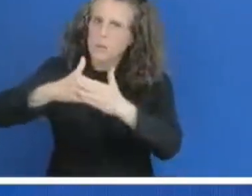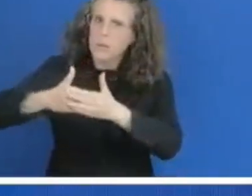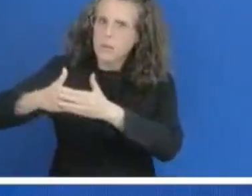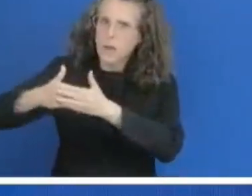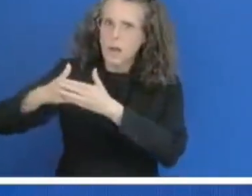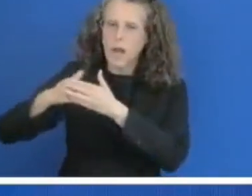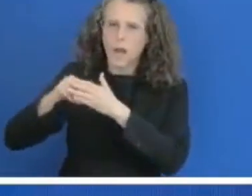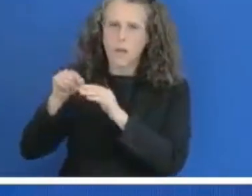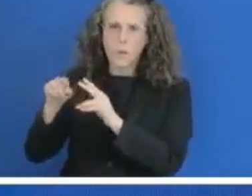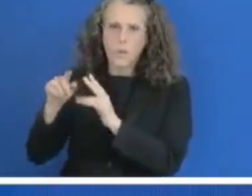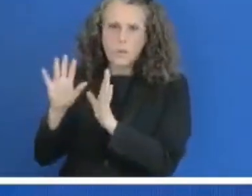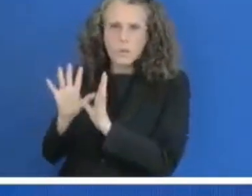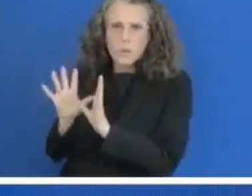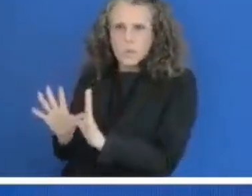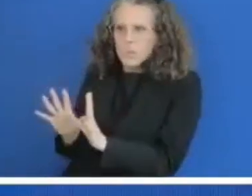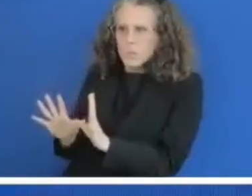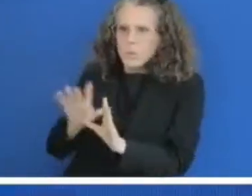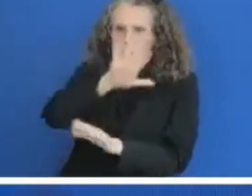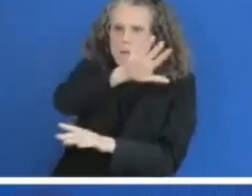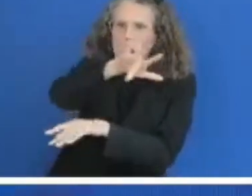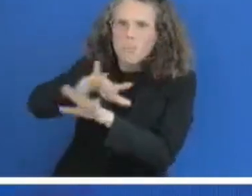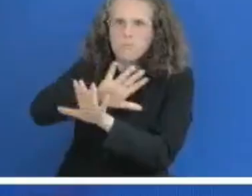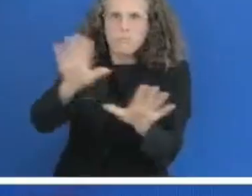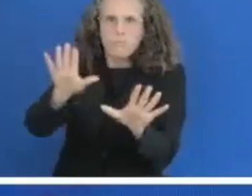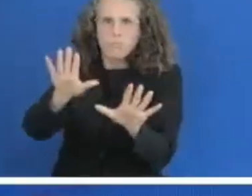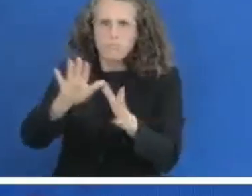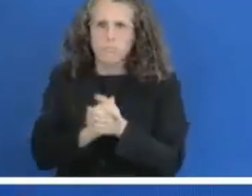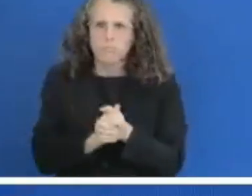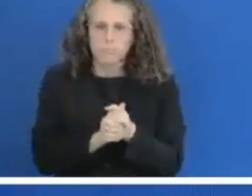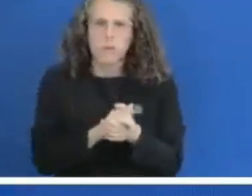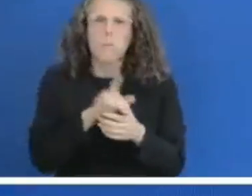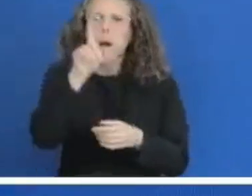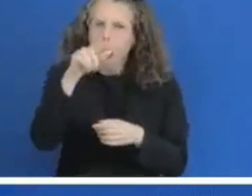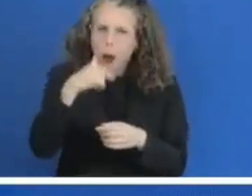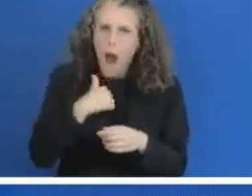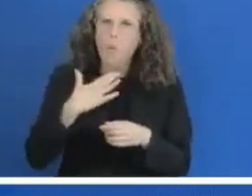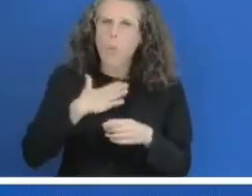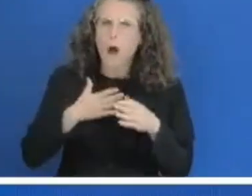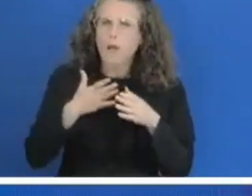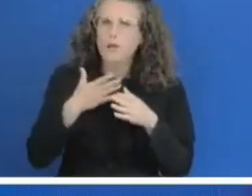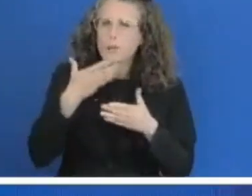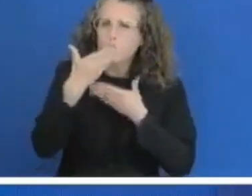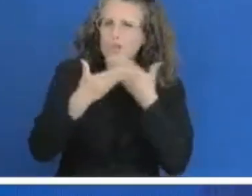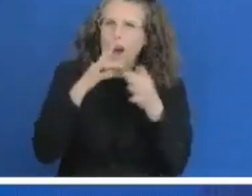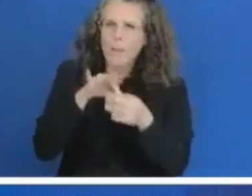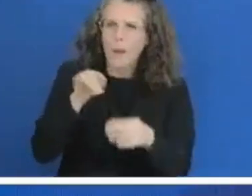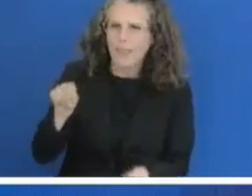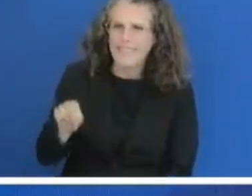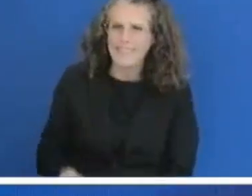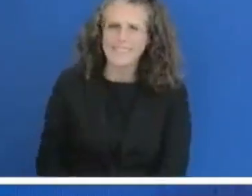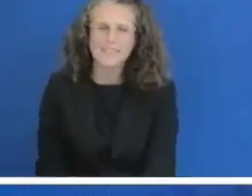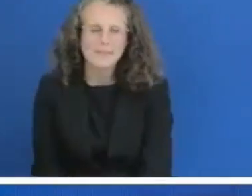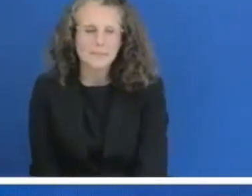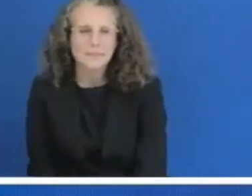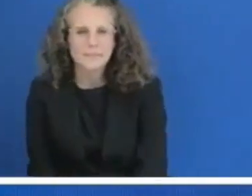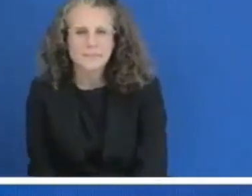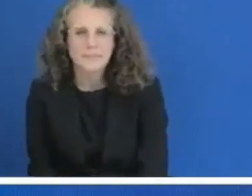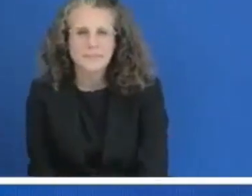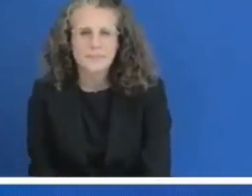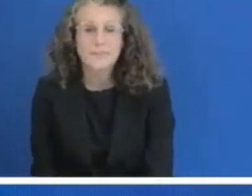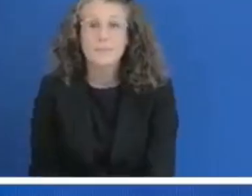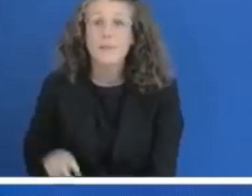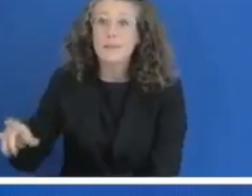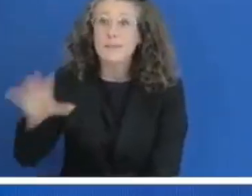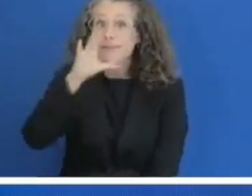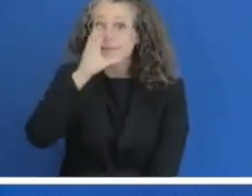I'm going to focus on is that agroforestry bit of the landscape. And it's fascinating because it's as